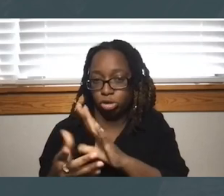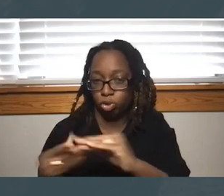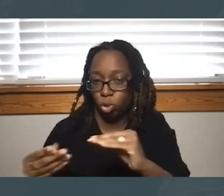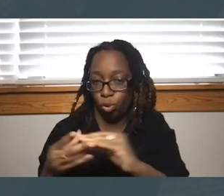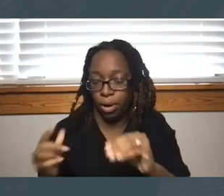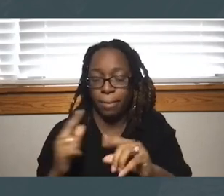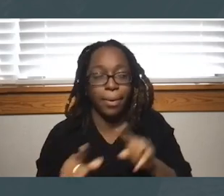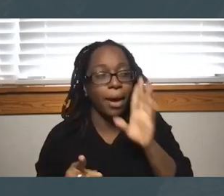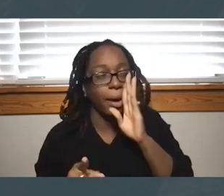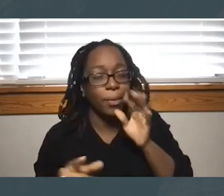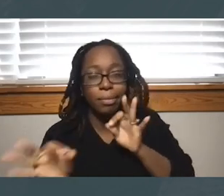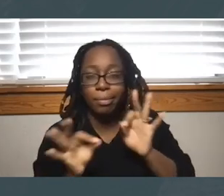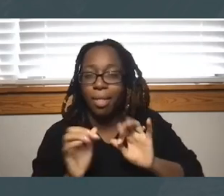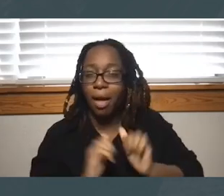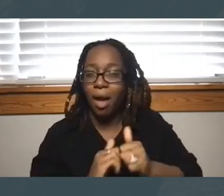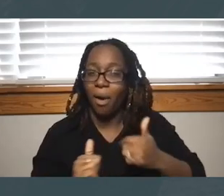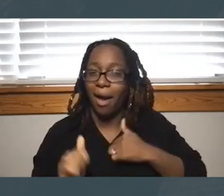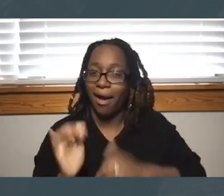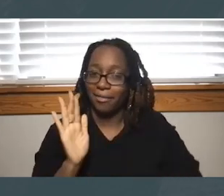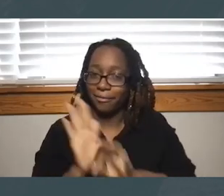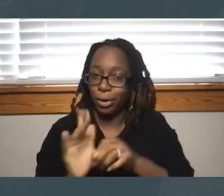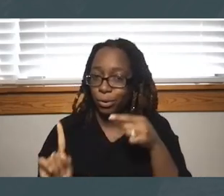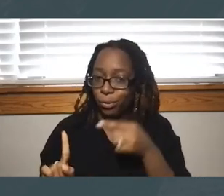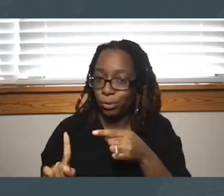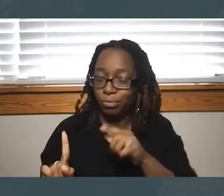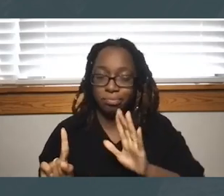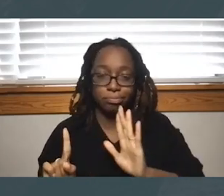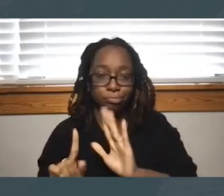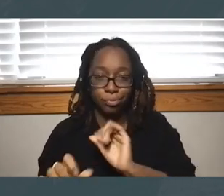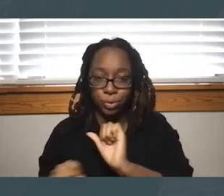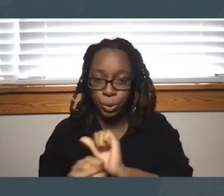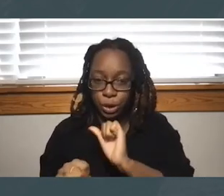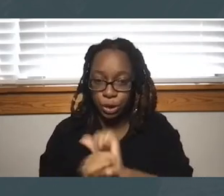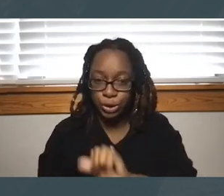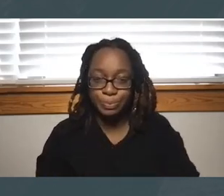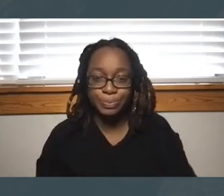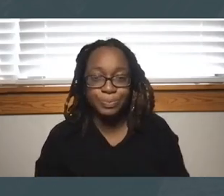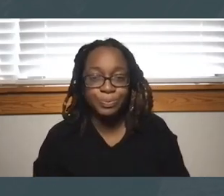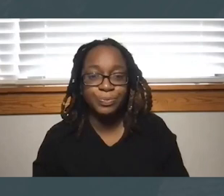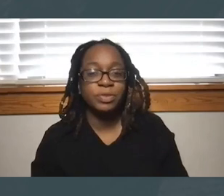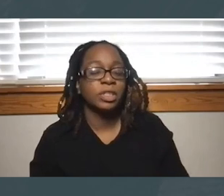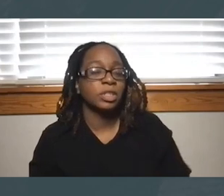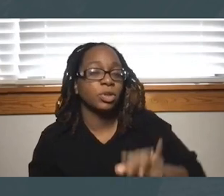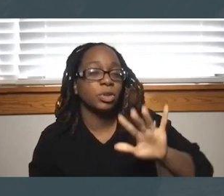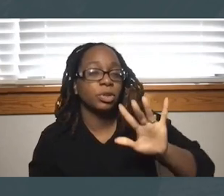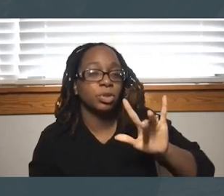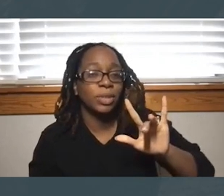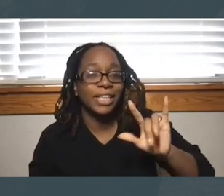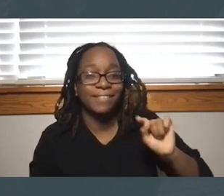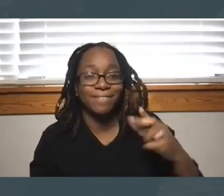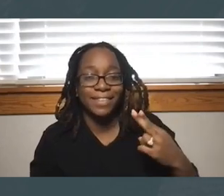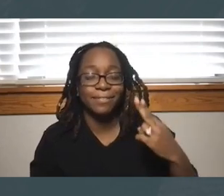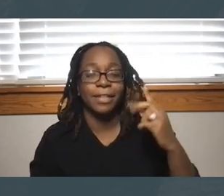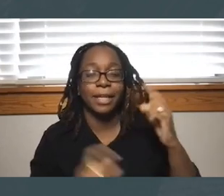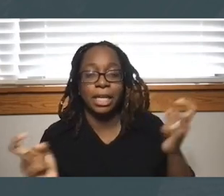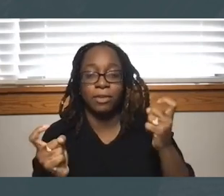and Saidiya's work. So we've been talking a lot about the 25th anniversary of the seminal